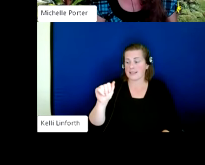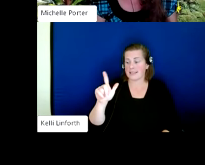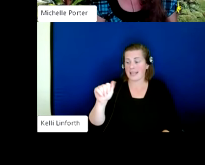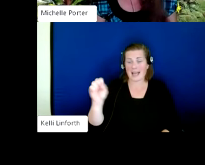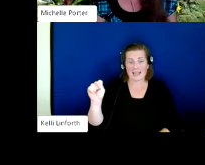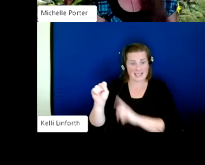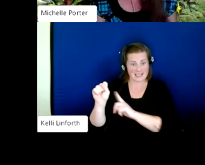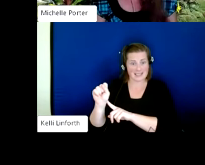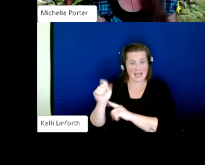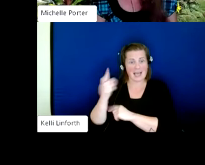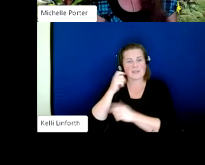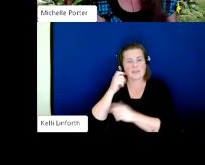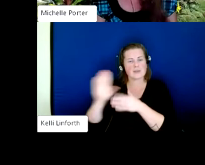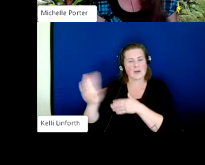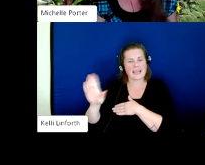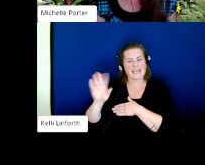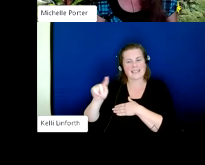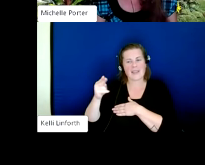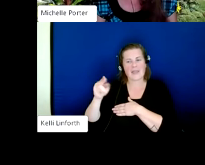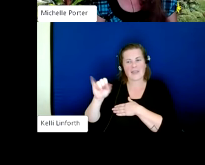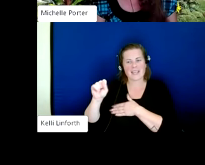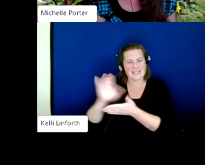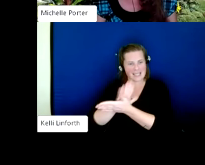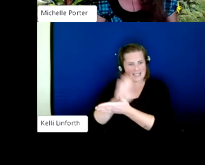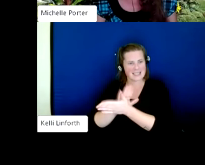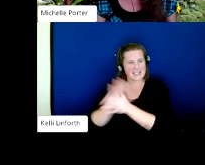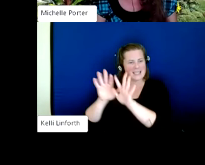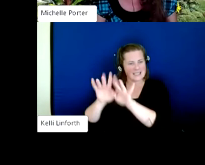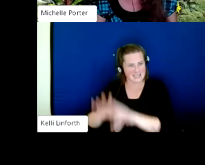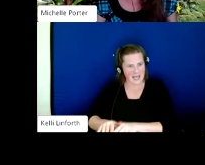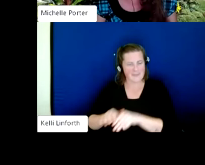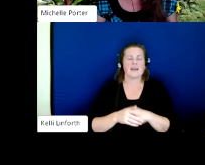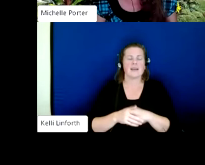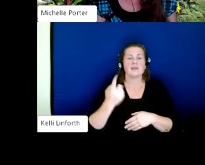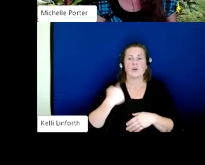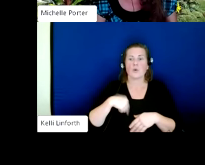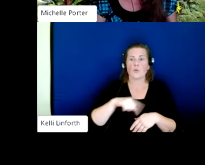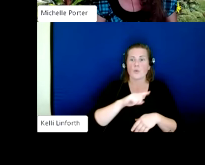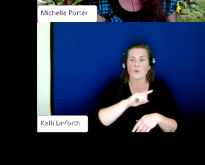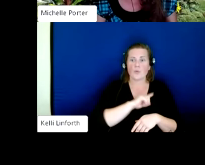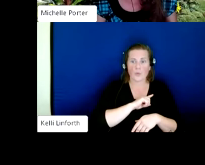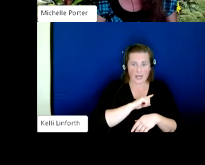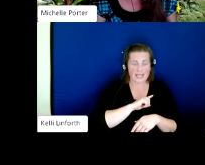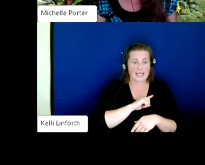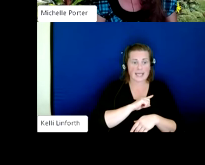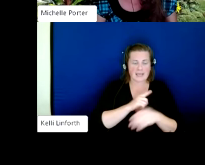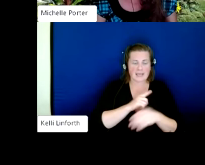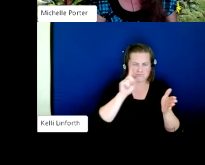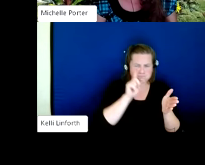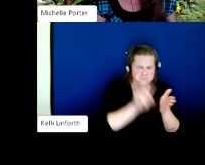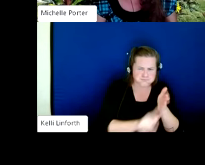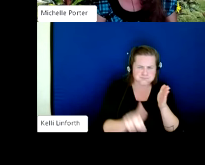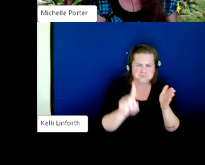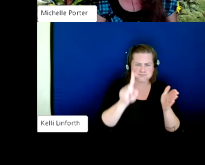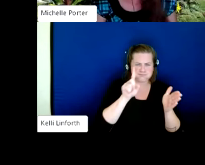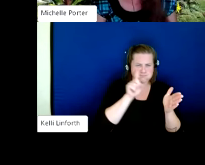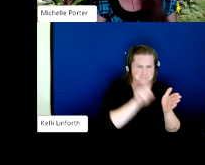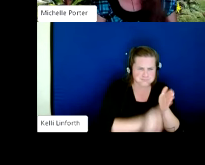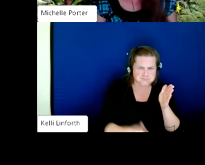on this. So we were really able to go through some intensive research elements with some